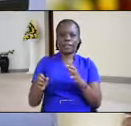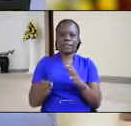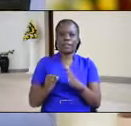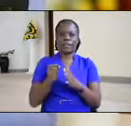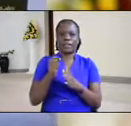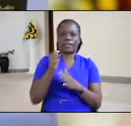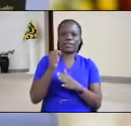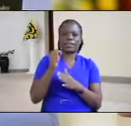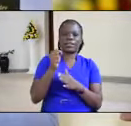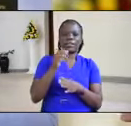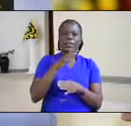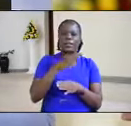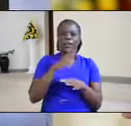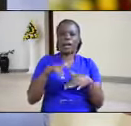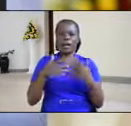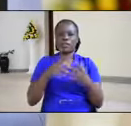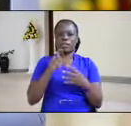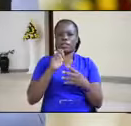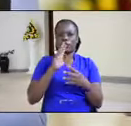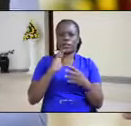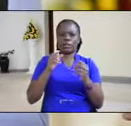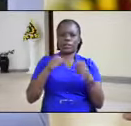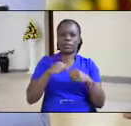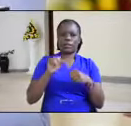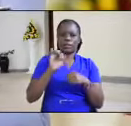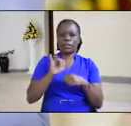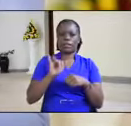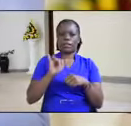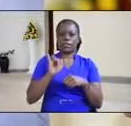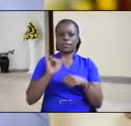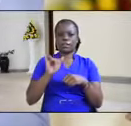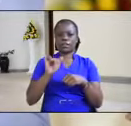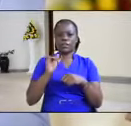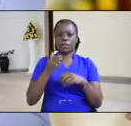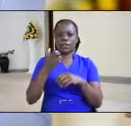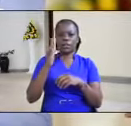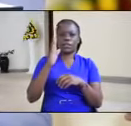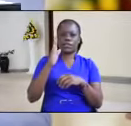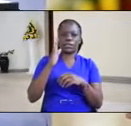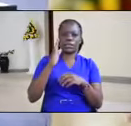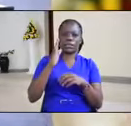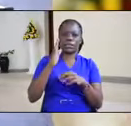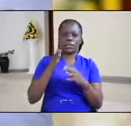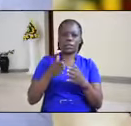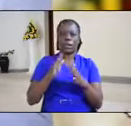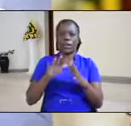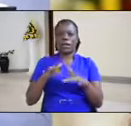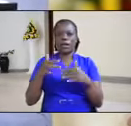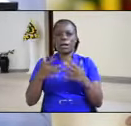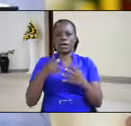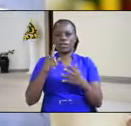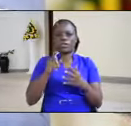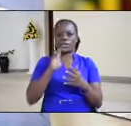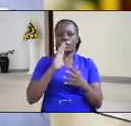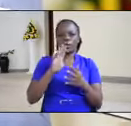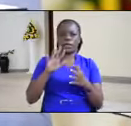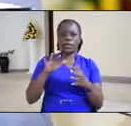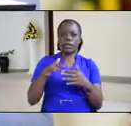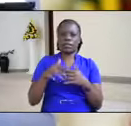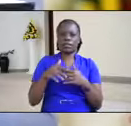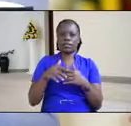abide. How shall we stand in that great day? How shall